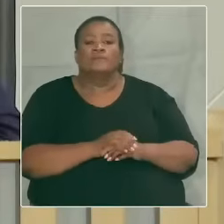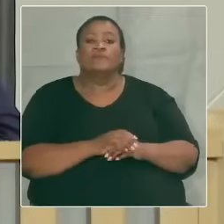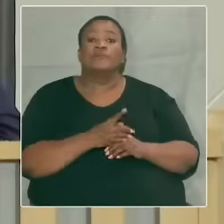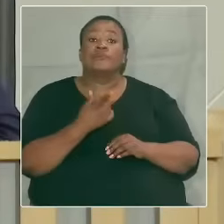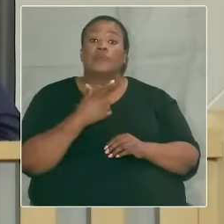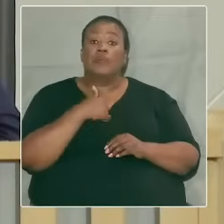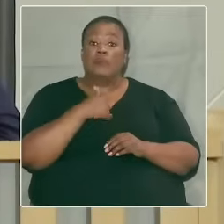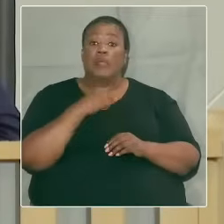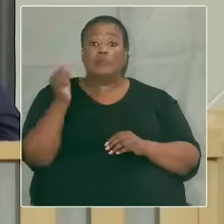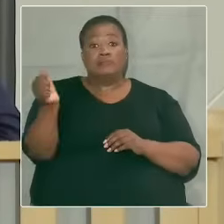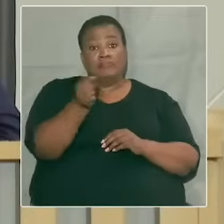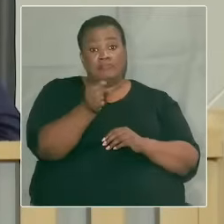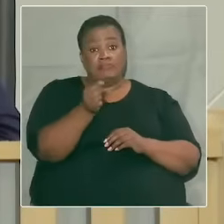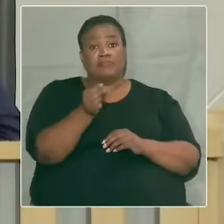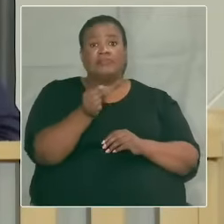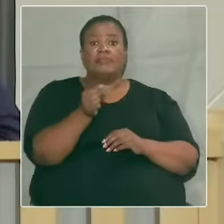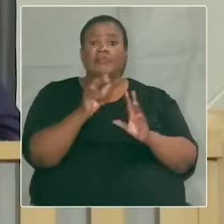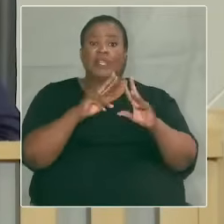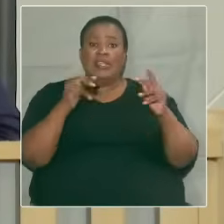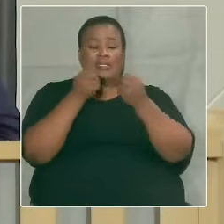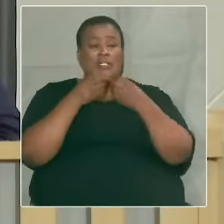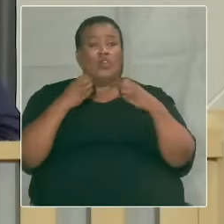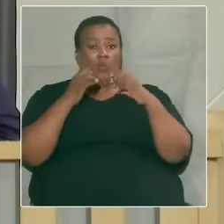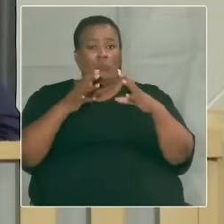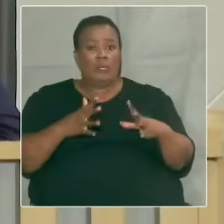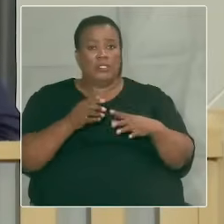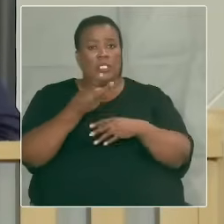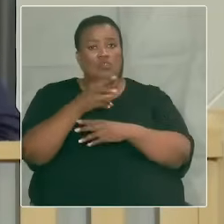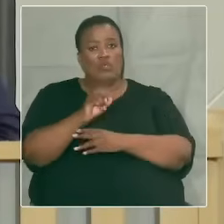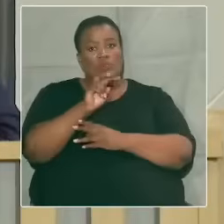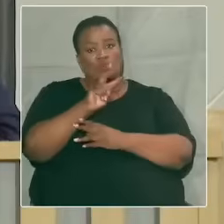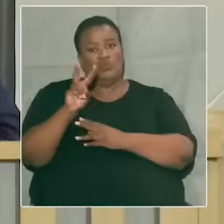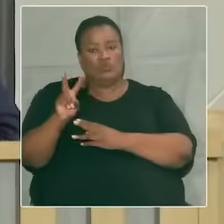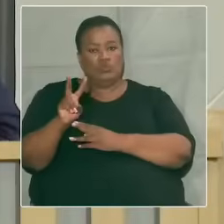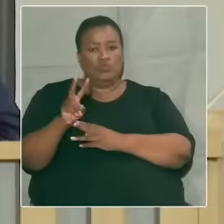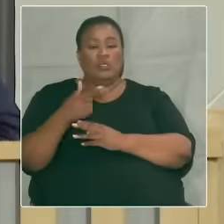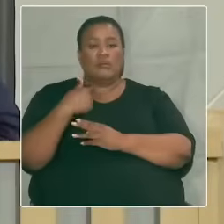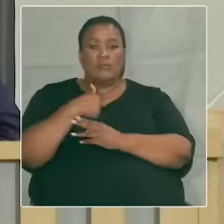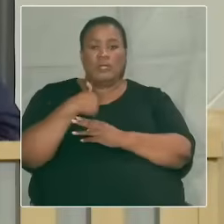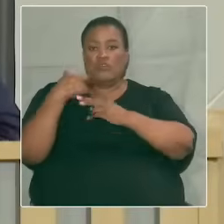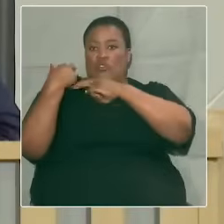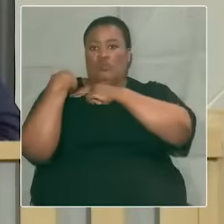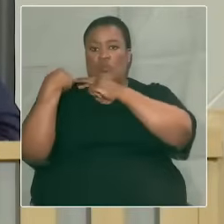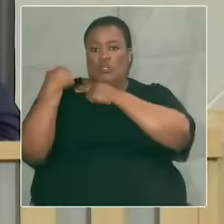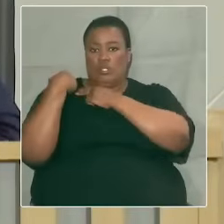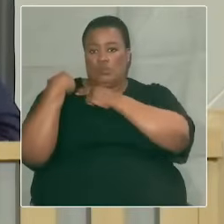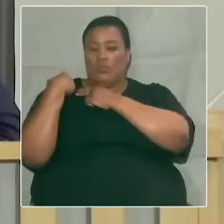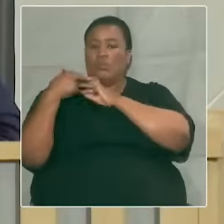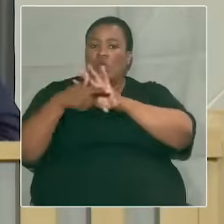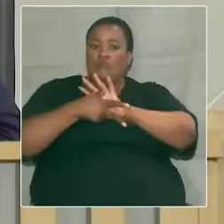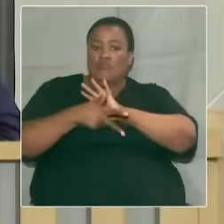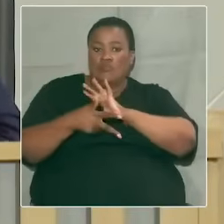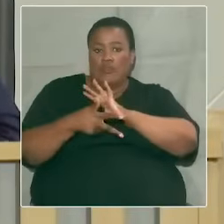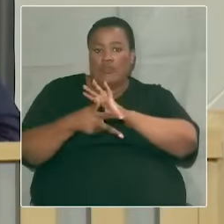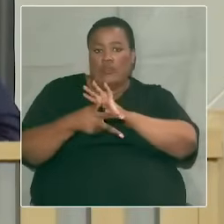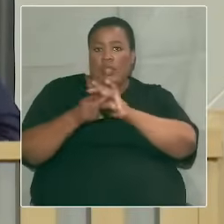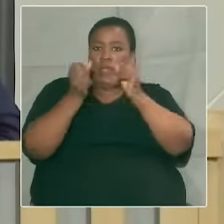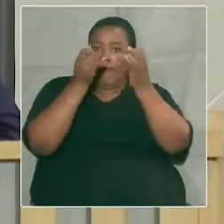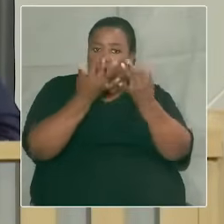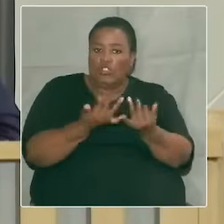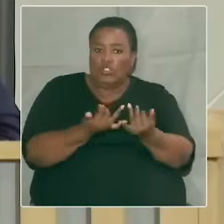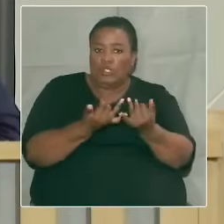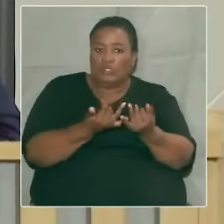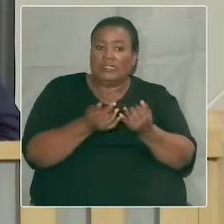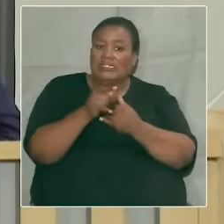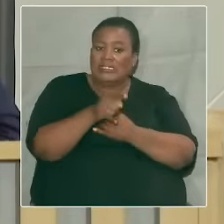2022, I was responsible for approving extensions and budget for PKTT. Attached here what